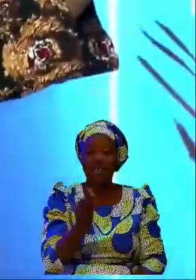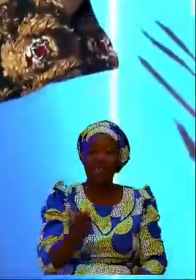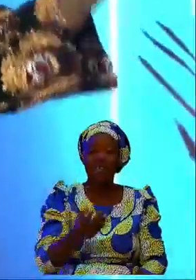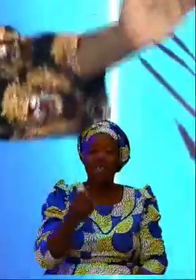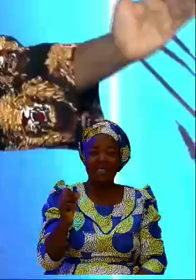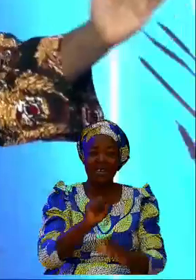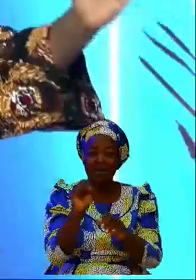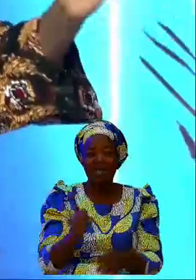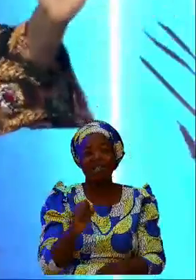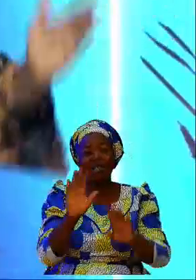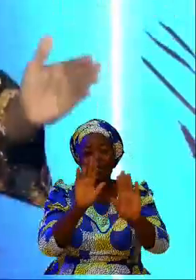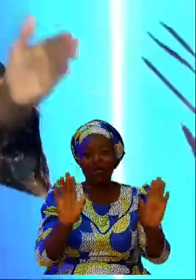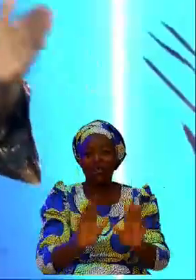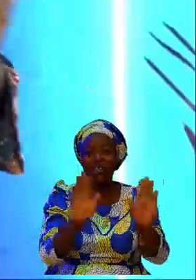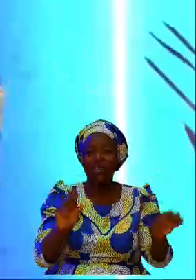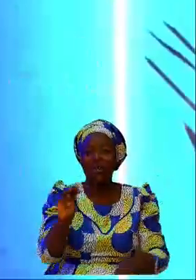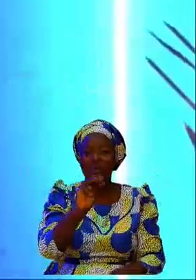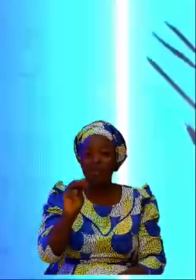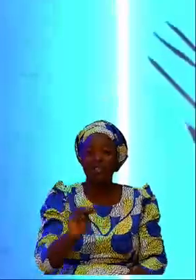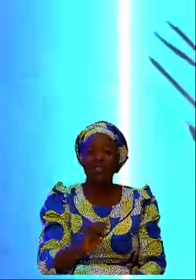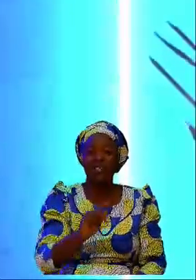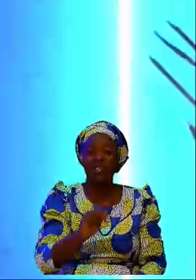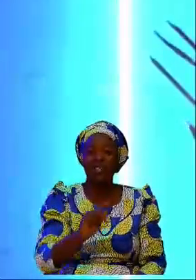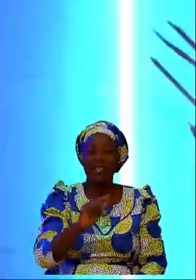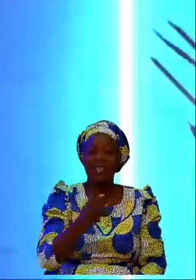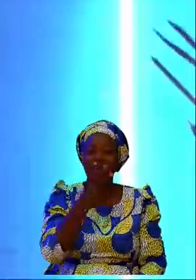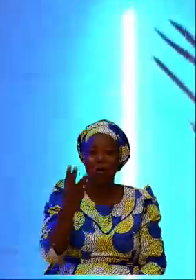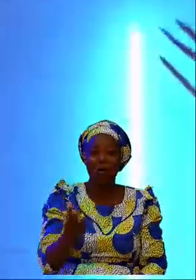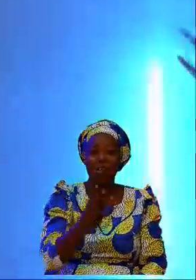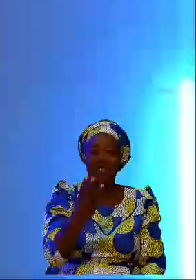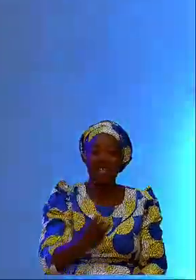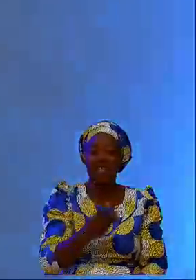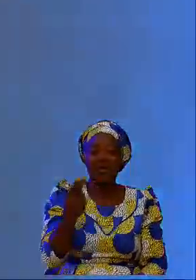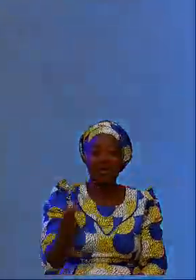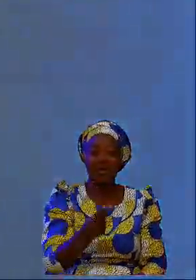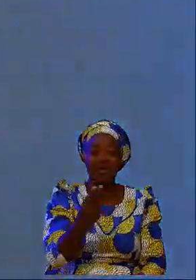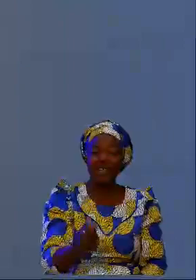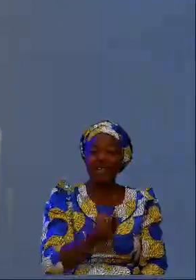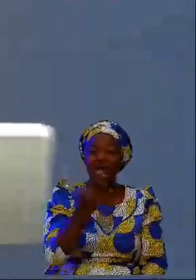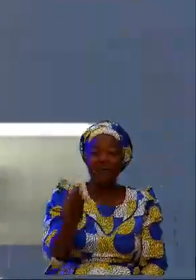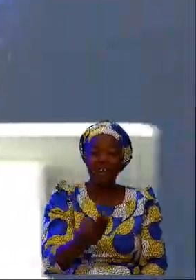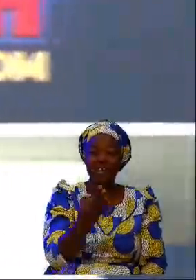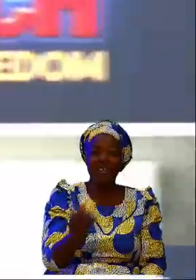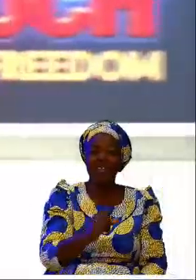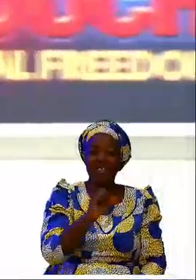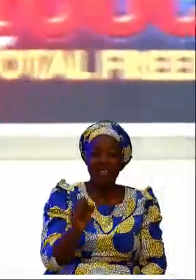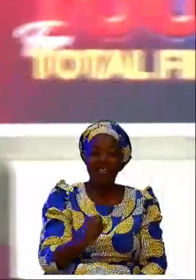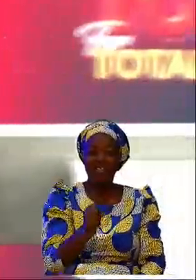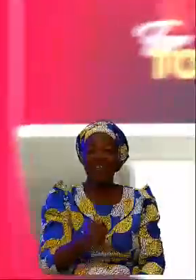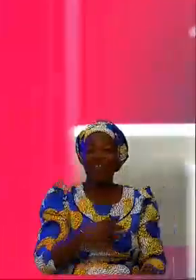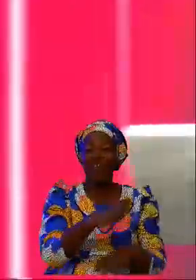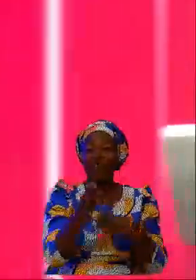that, Friday, Saturday, Sunday, Monday, Tuesday, Wednesday, Thursday,